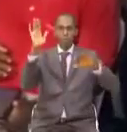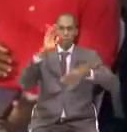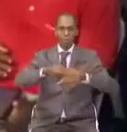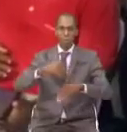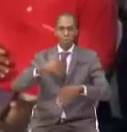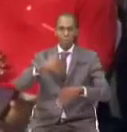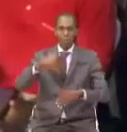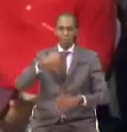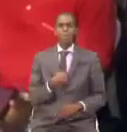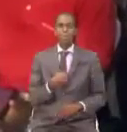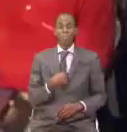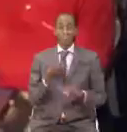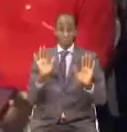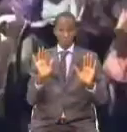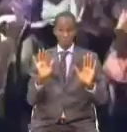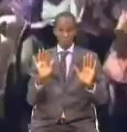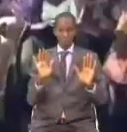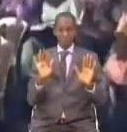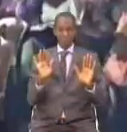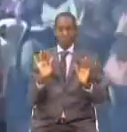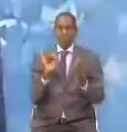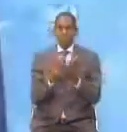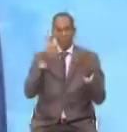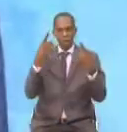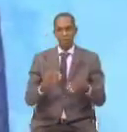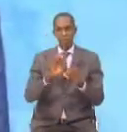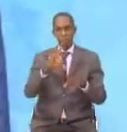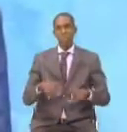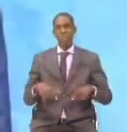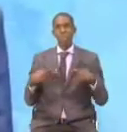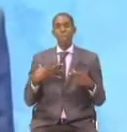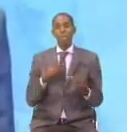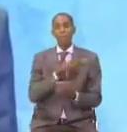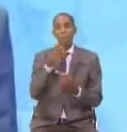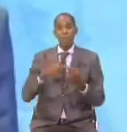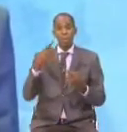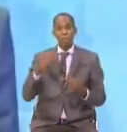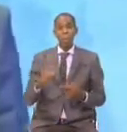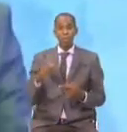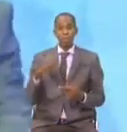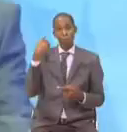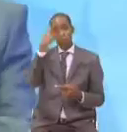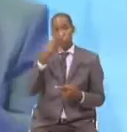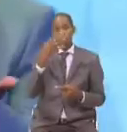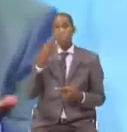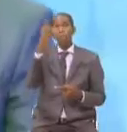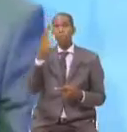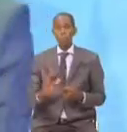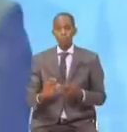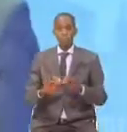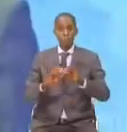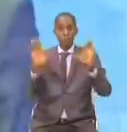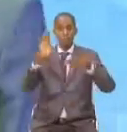That's what's going to happen tonight. And when the face of God shines upon you, all your sins